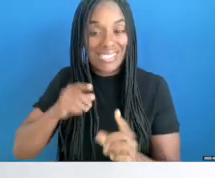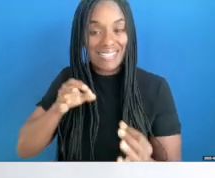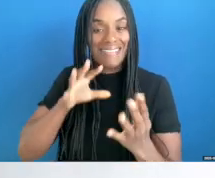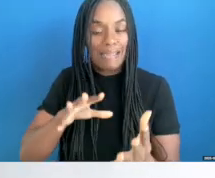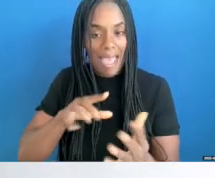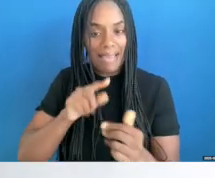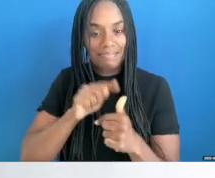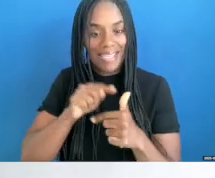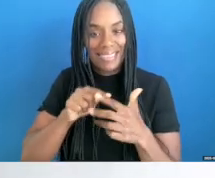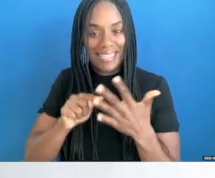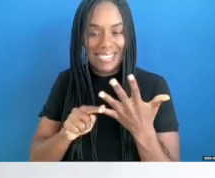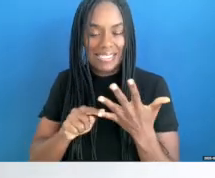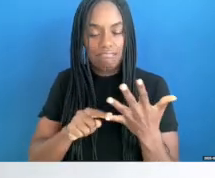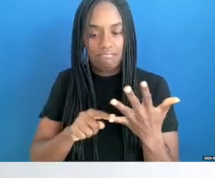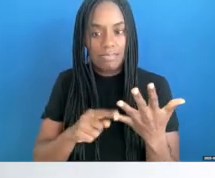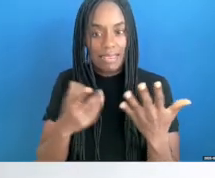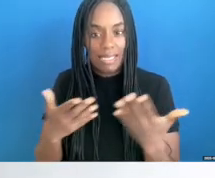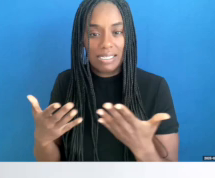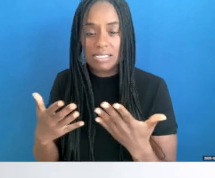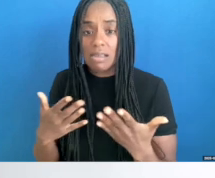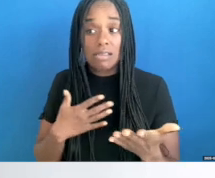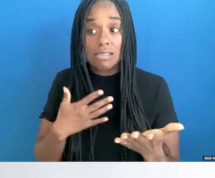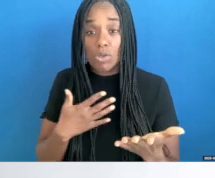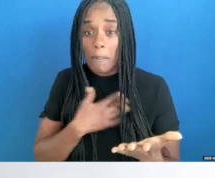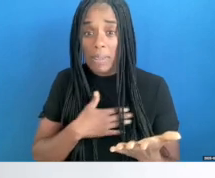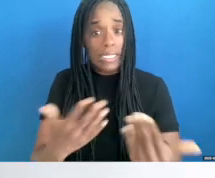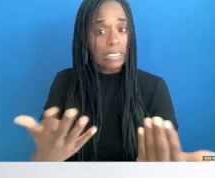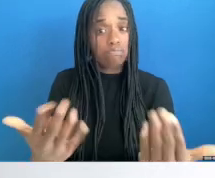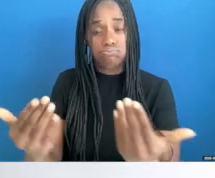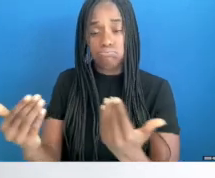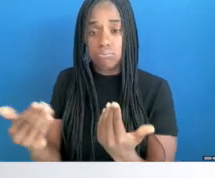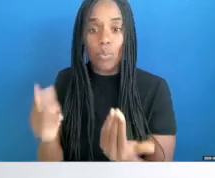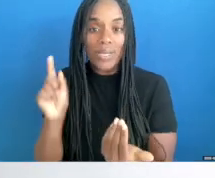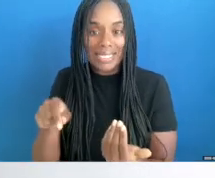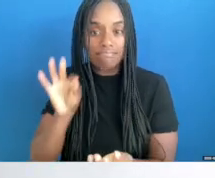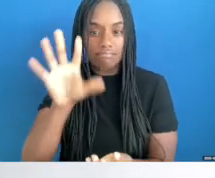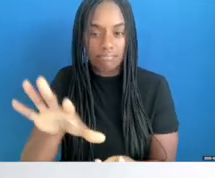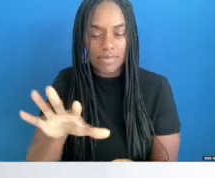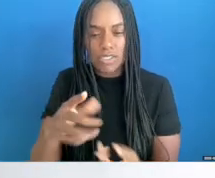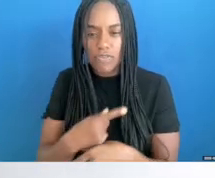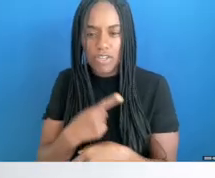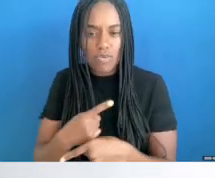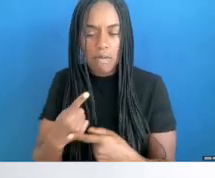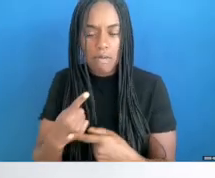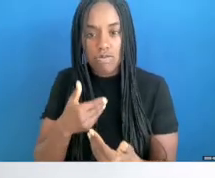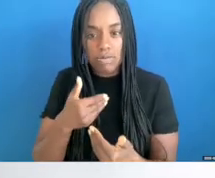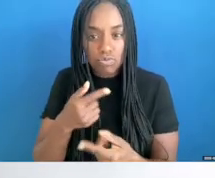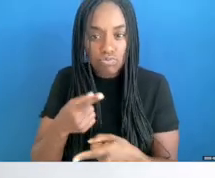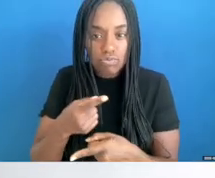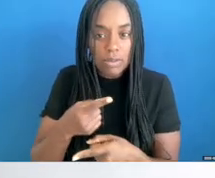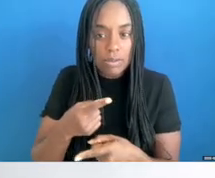And so please don't hold back, folks. We need input here to figure out what the right and most appropriate direction is to go.